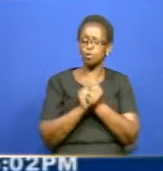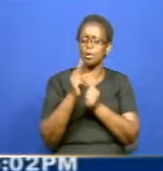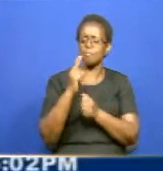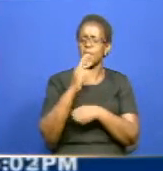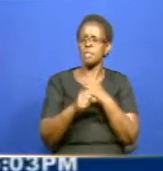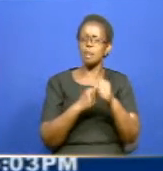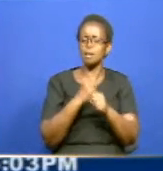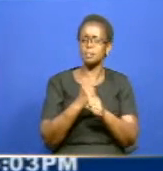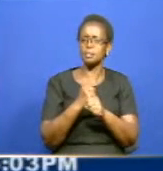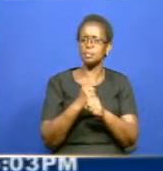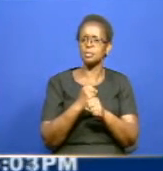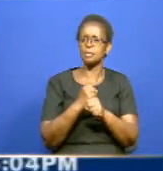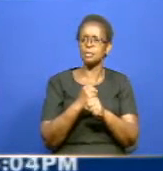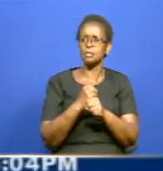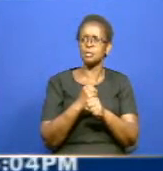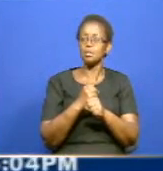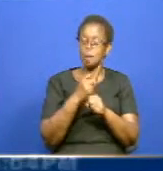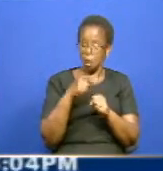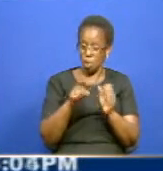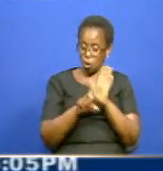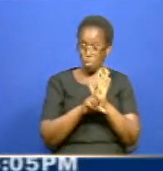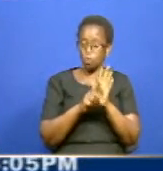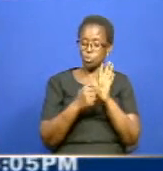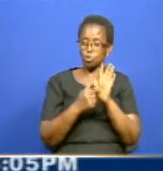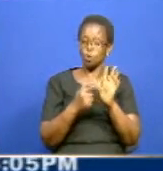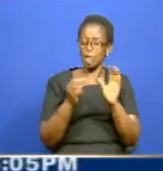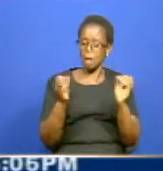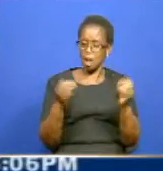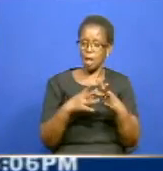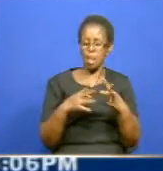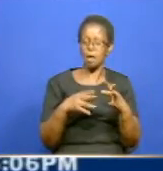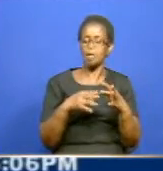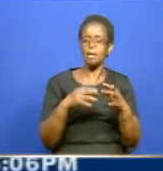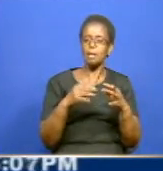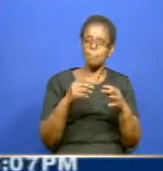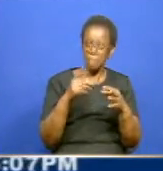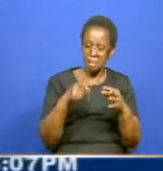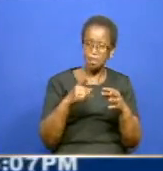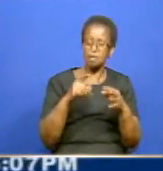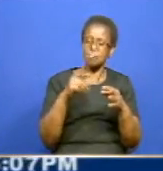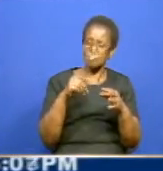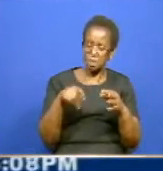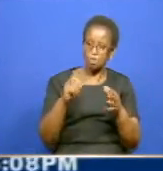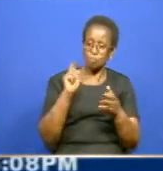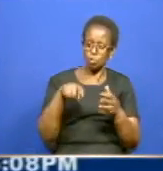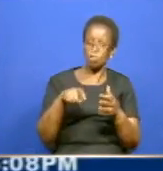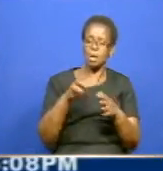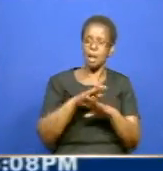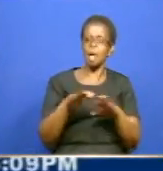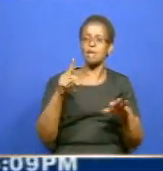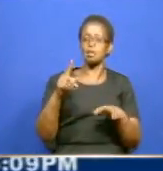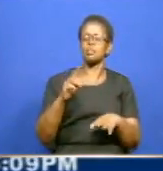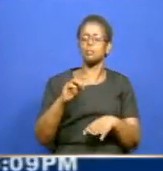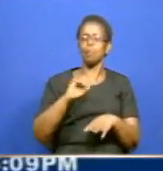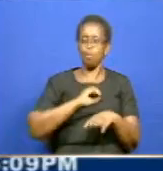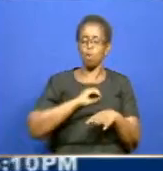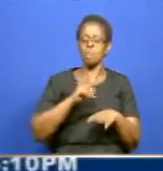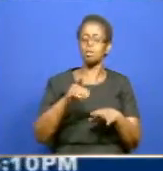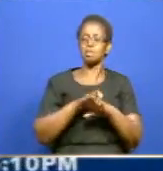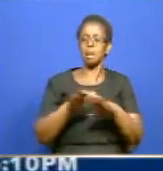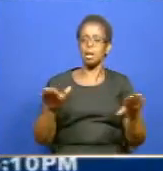rendered squatters by rogue land grabbers, and are allowed to own the land through adverse possession. Thank you, Mr. Speaker.